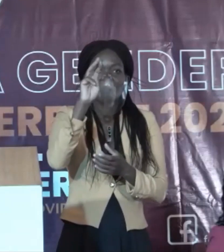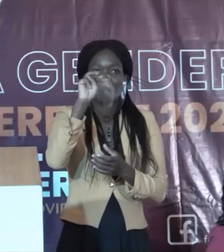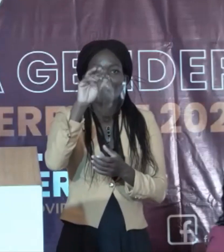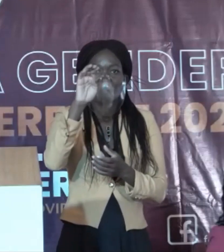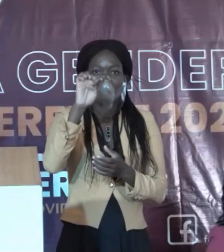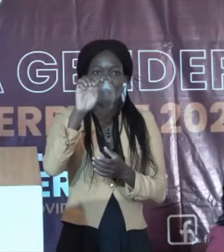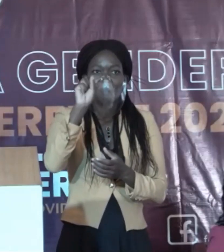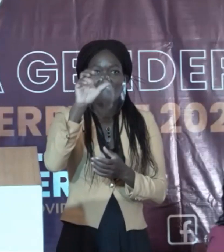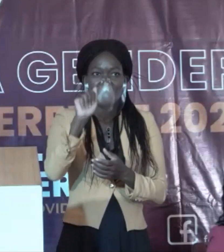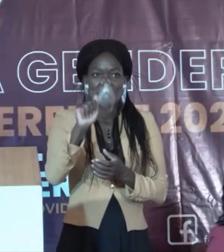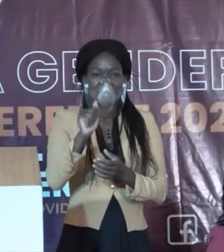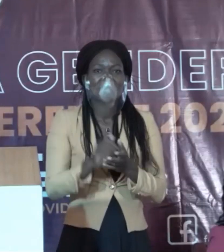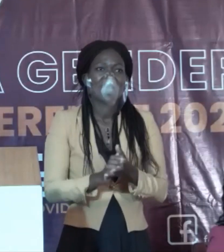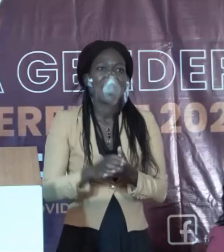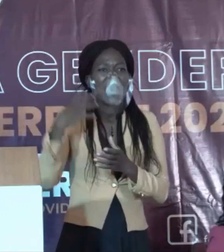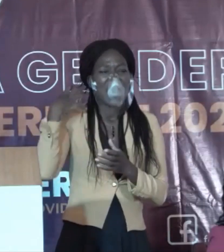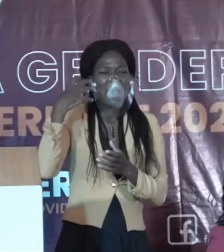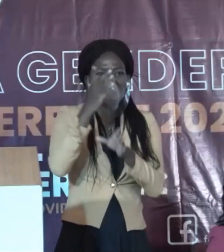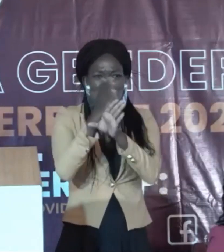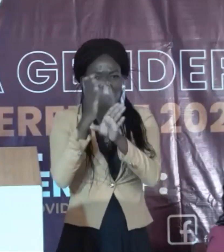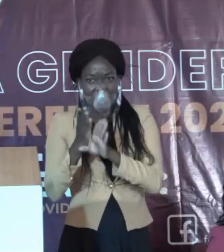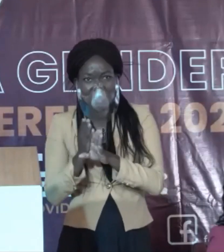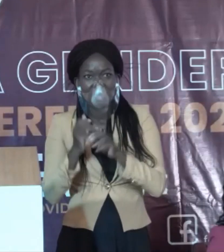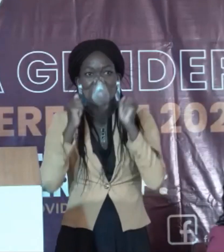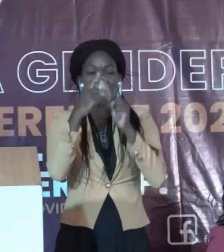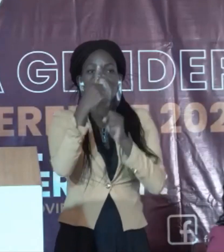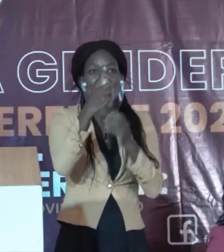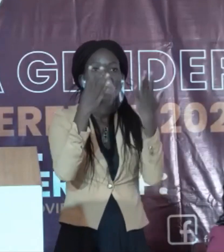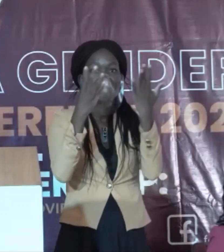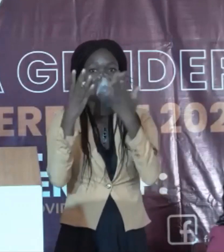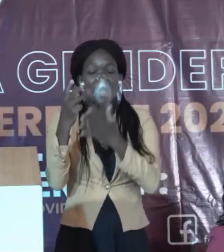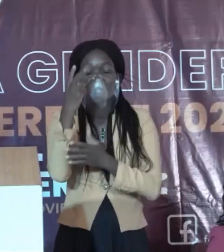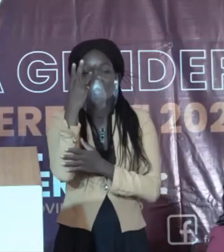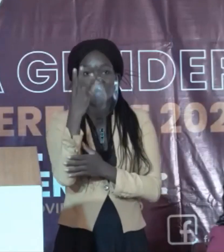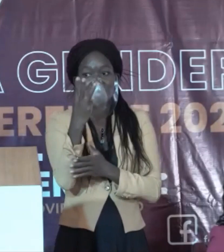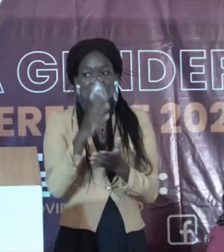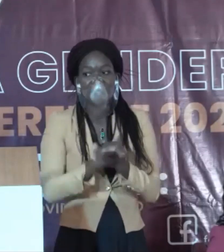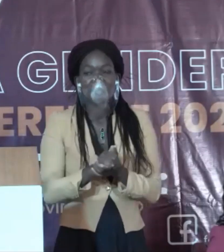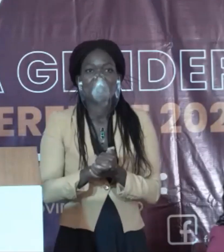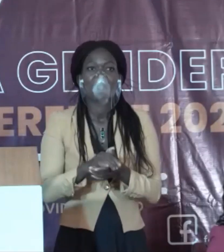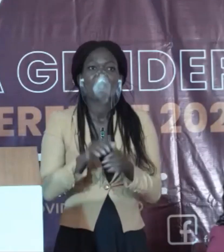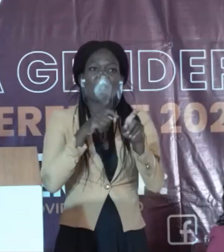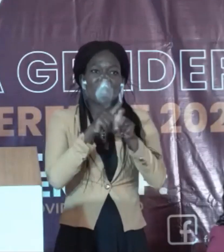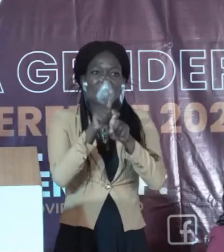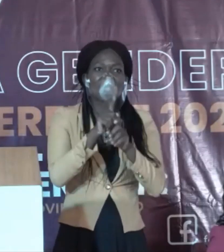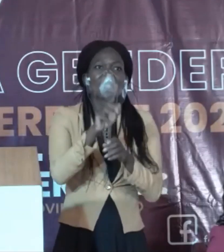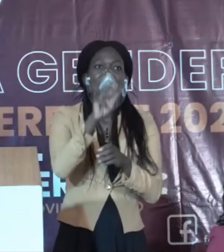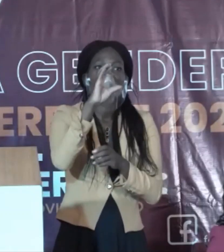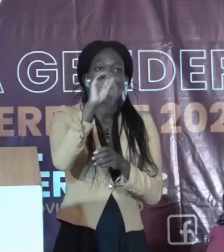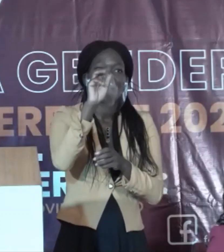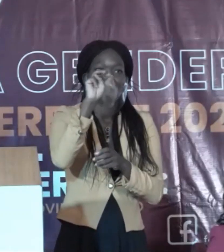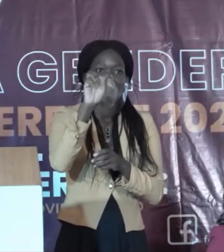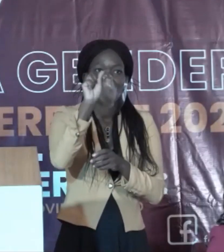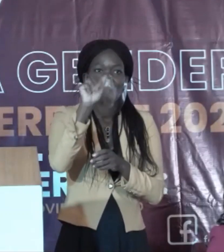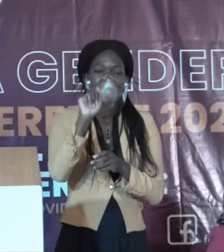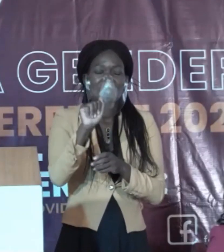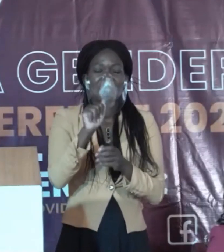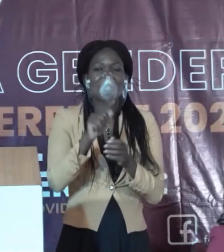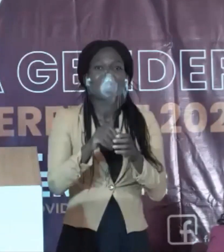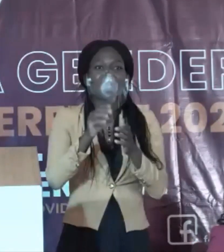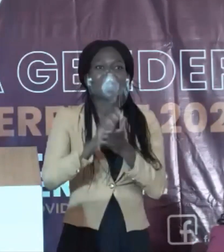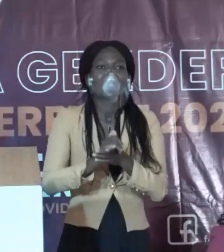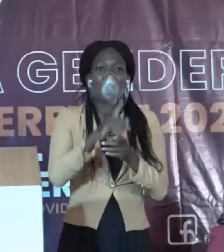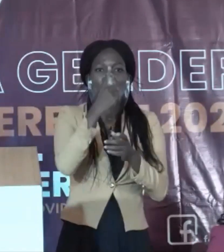1993 in pursuance of the articles in the COMESA Treaty of 28, 154 and